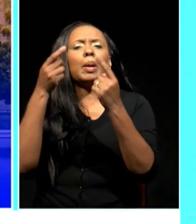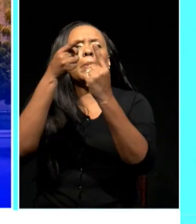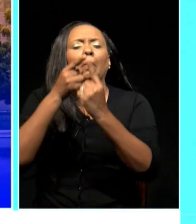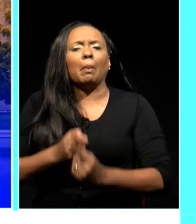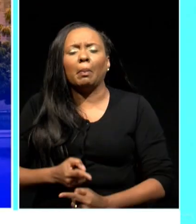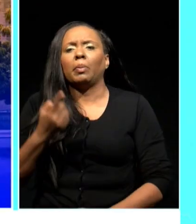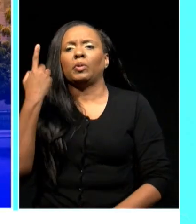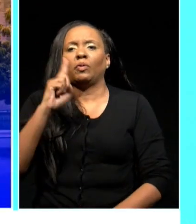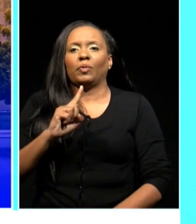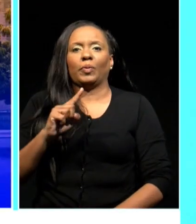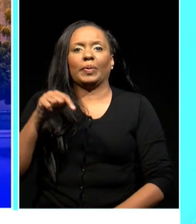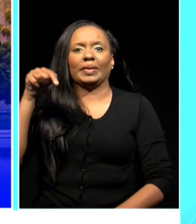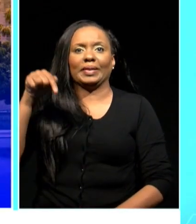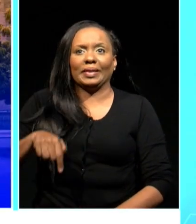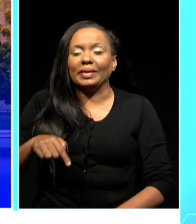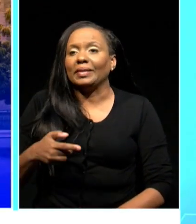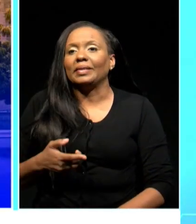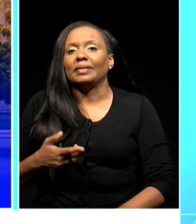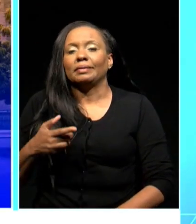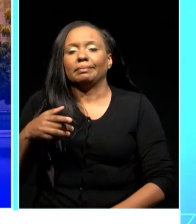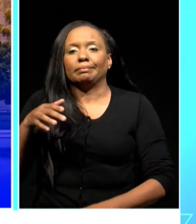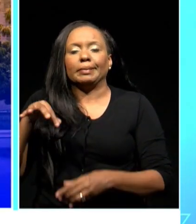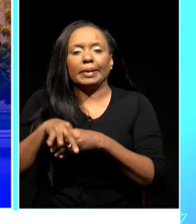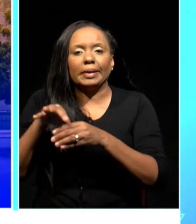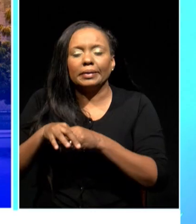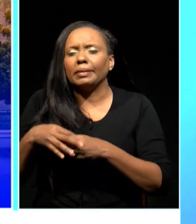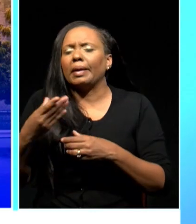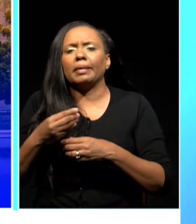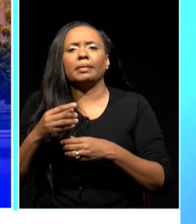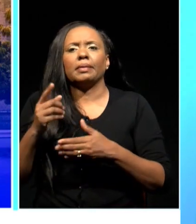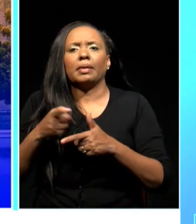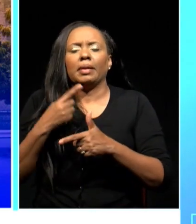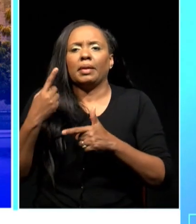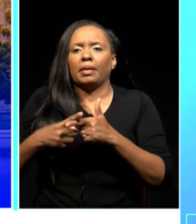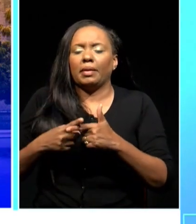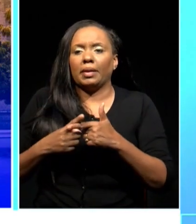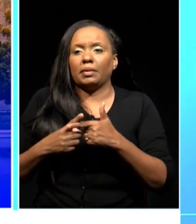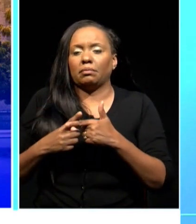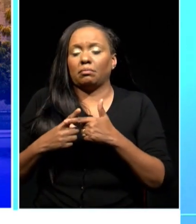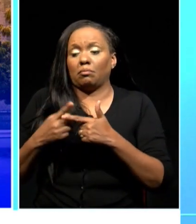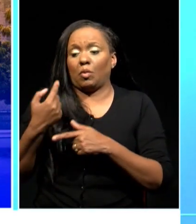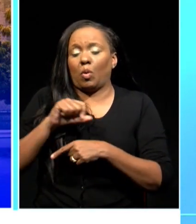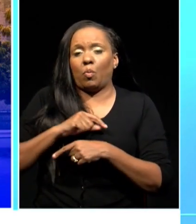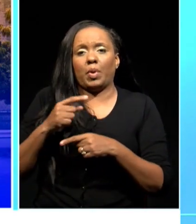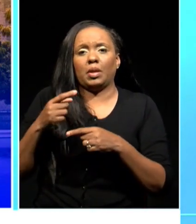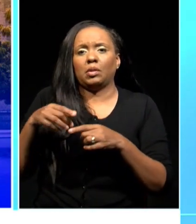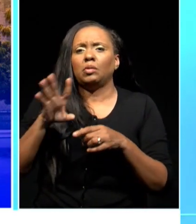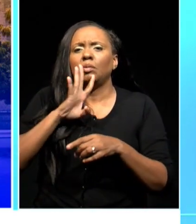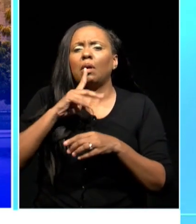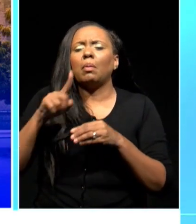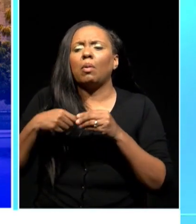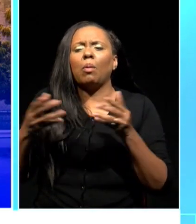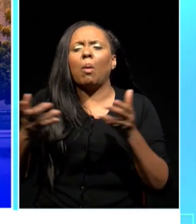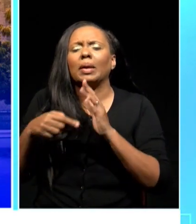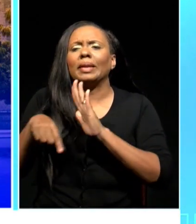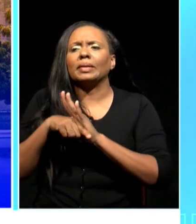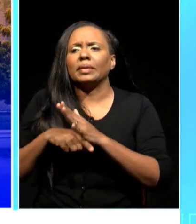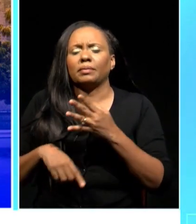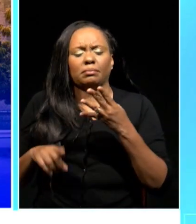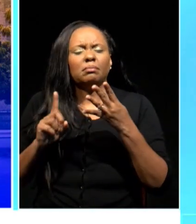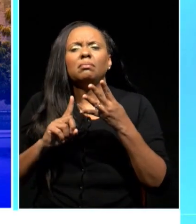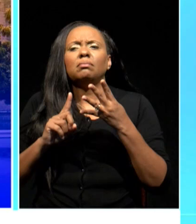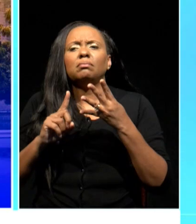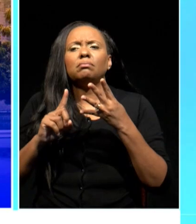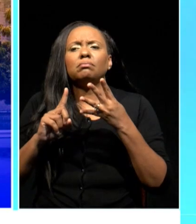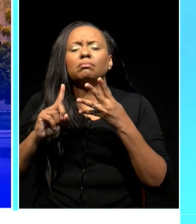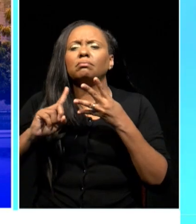at the lowlights. So, Professor Cynthia Barra-Giles, she spoke last of the lowlights. Devron, for you, what were the